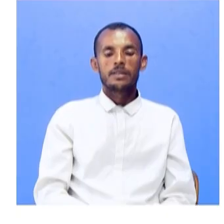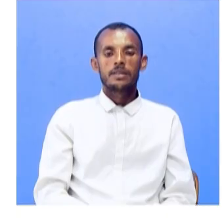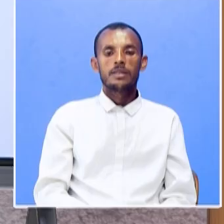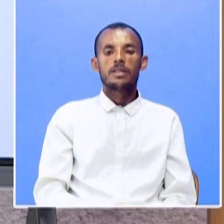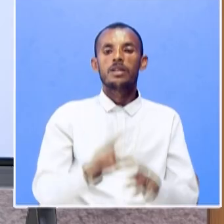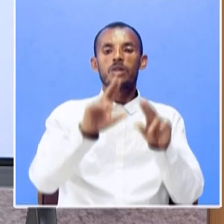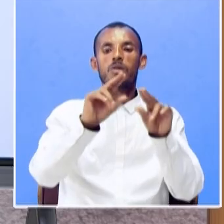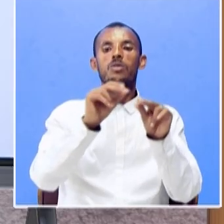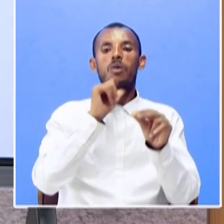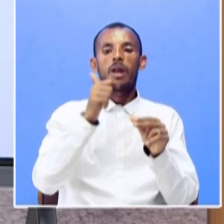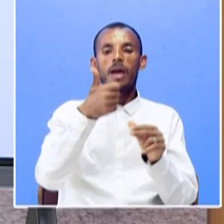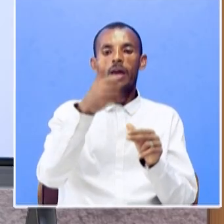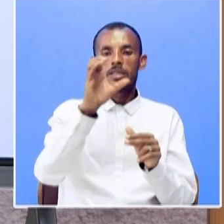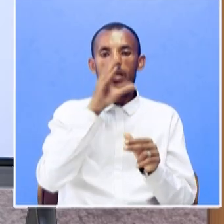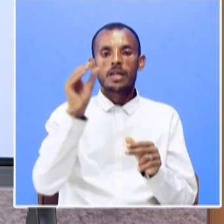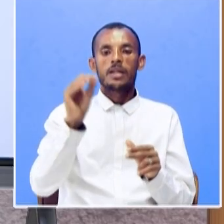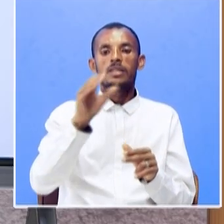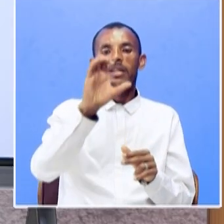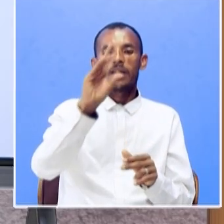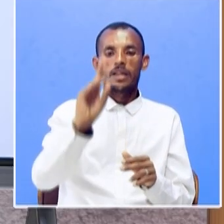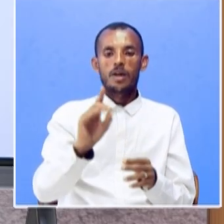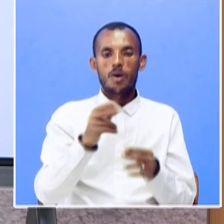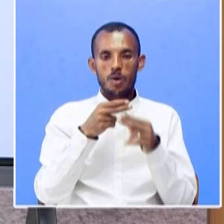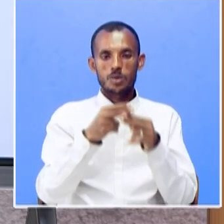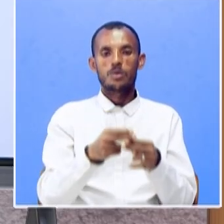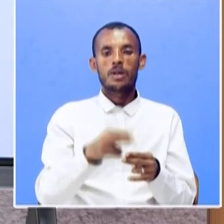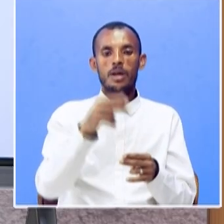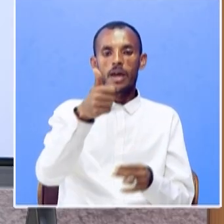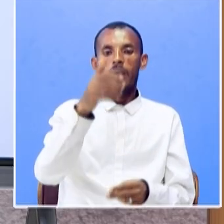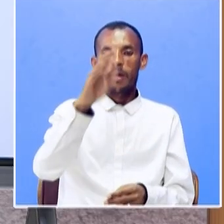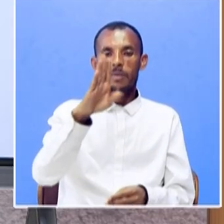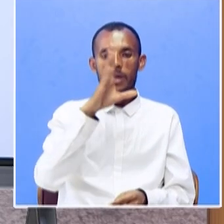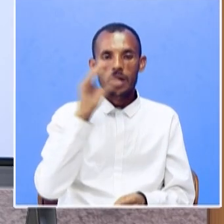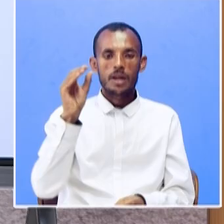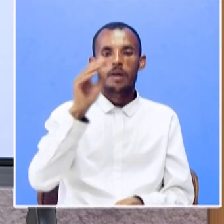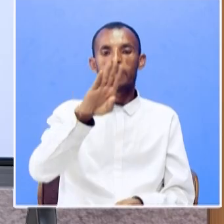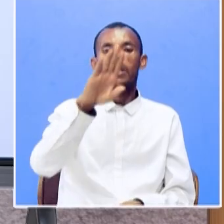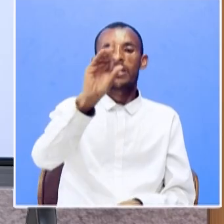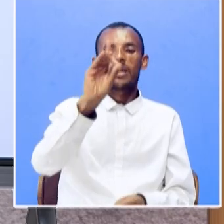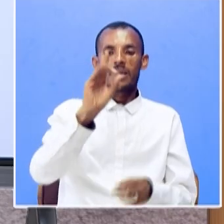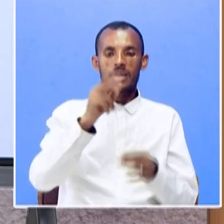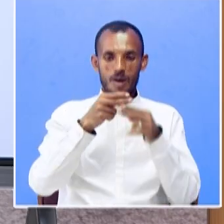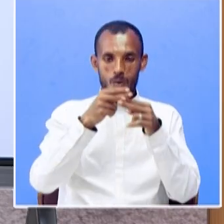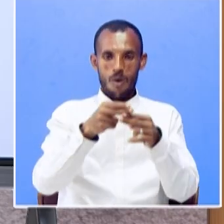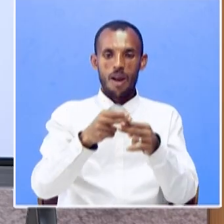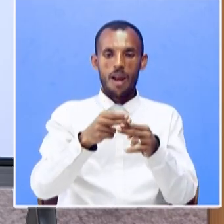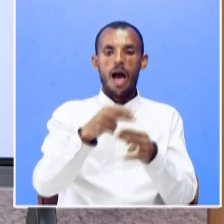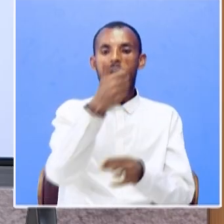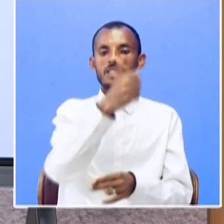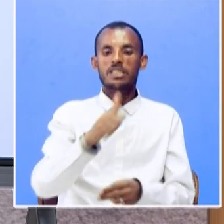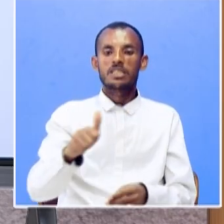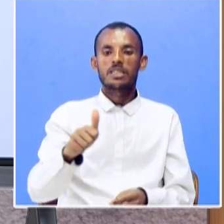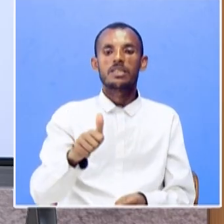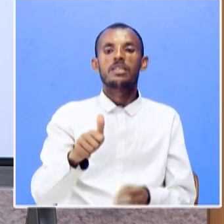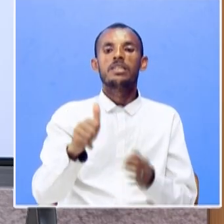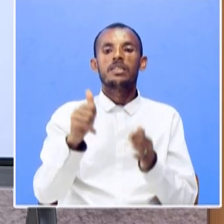Not only AC and CD, you can also name AB and BD to be adjacent sides. BD